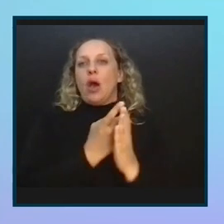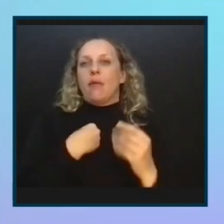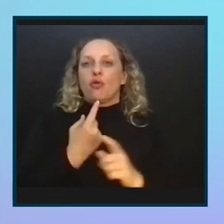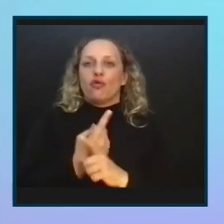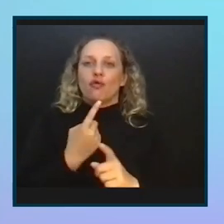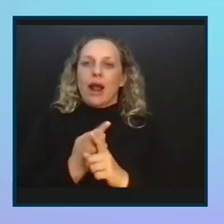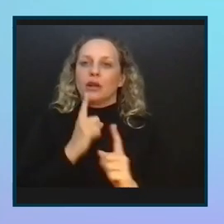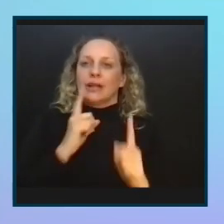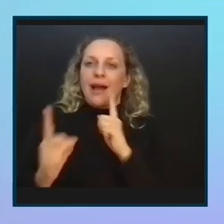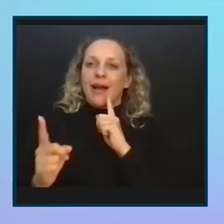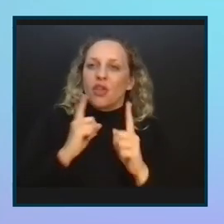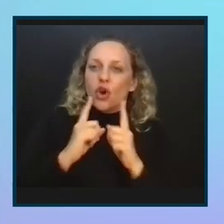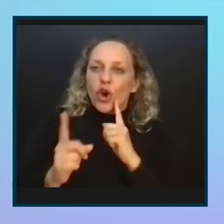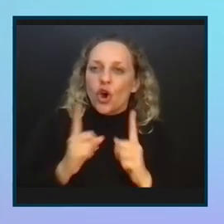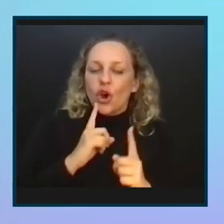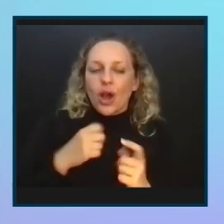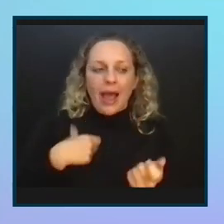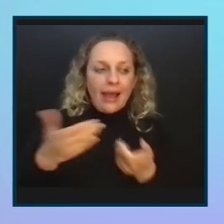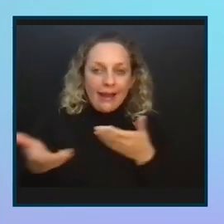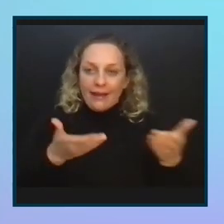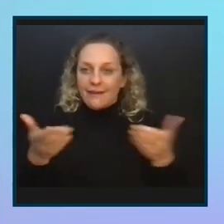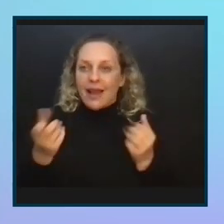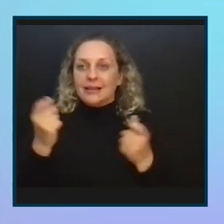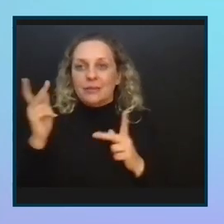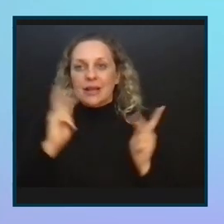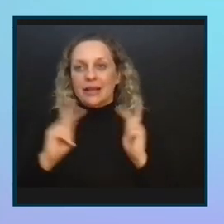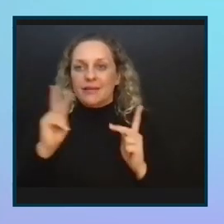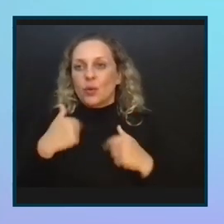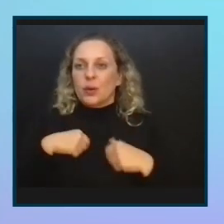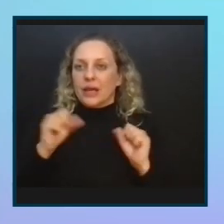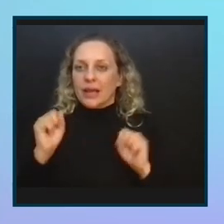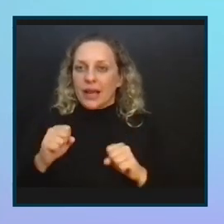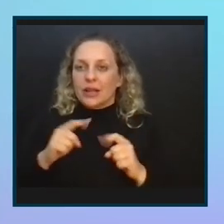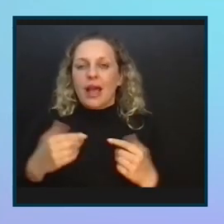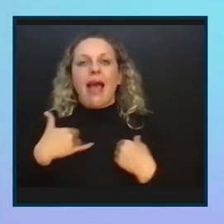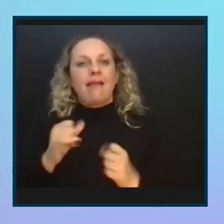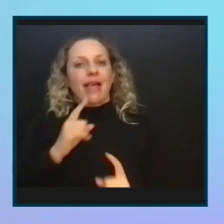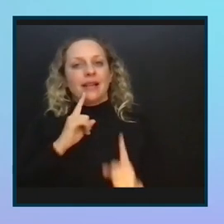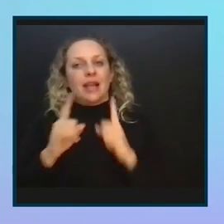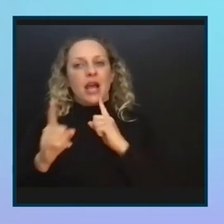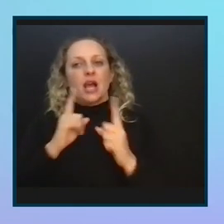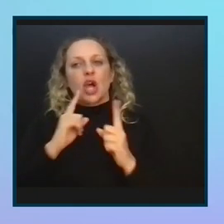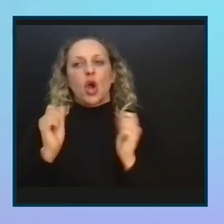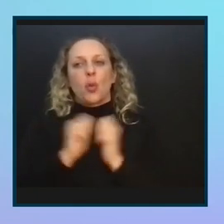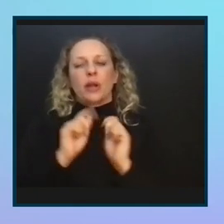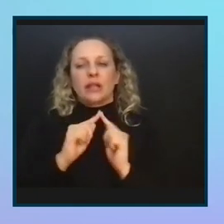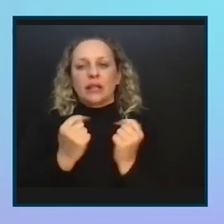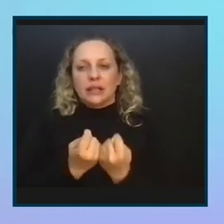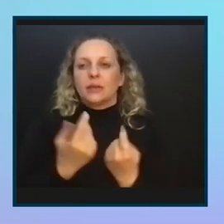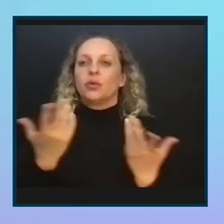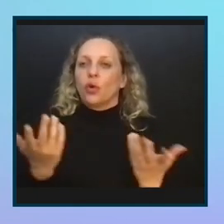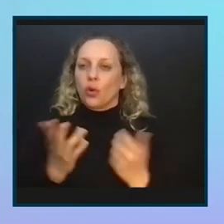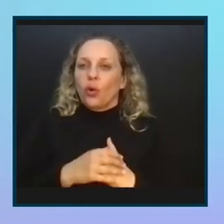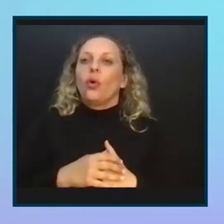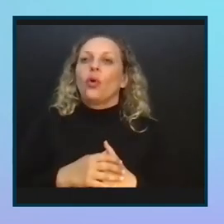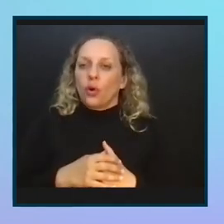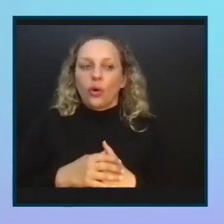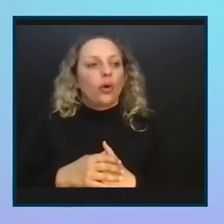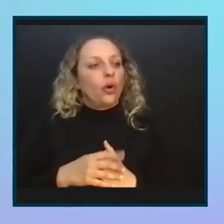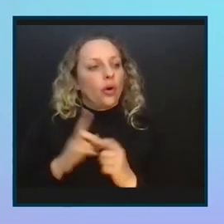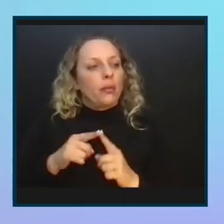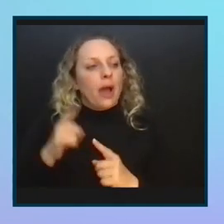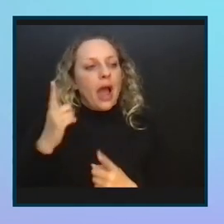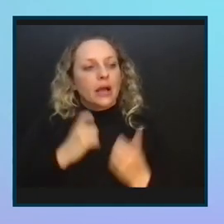regular dialogue and invite as many folks as we can to have that dialogue with the team. So whether that's